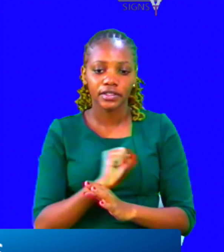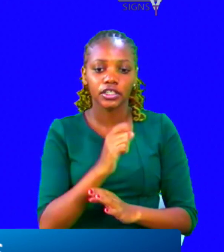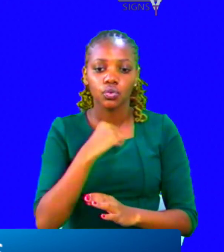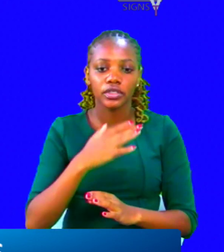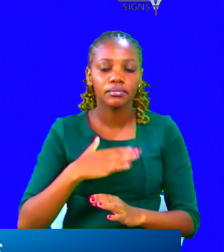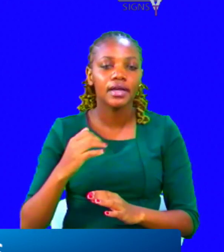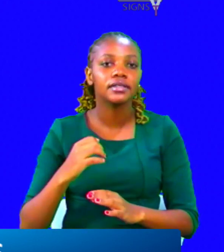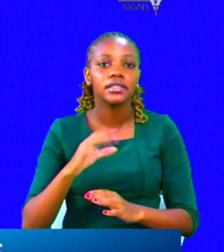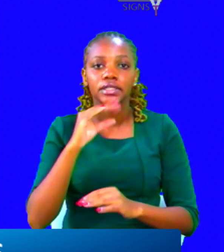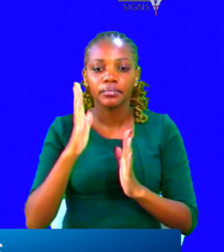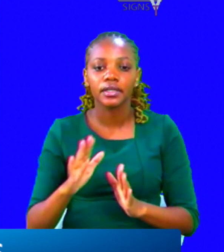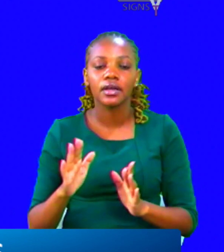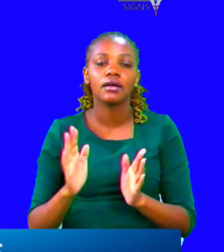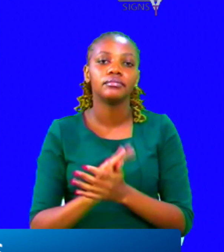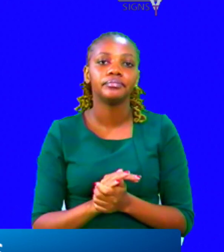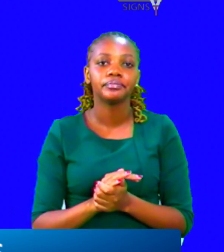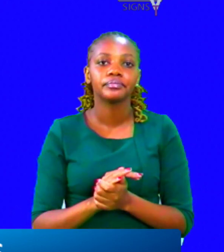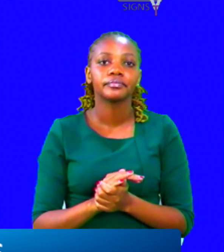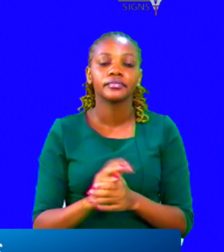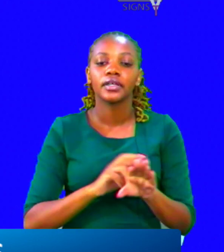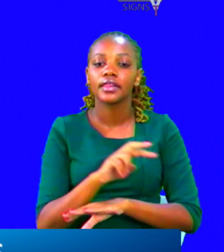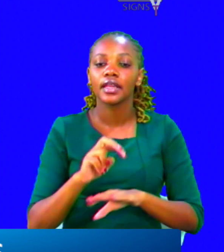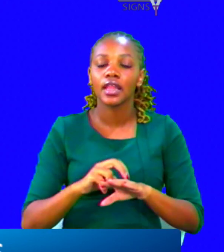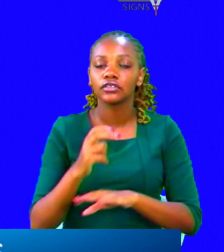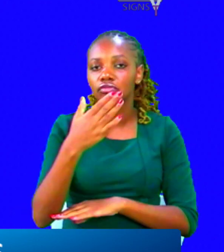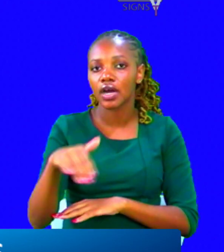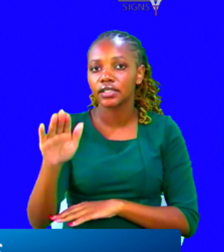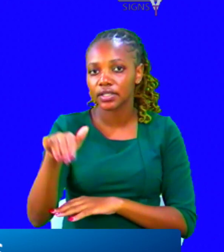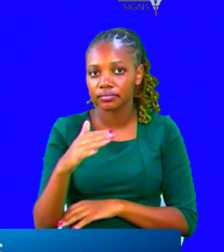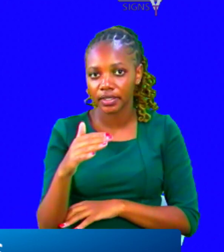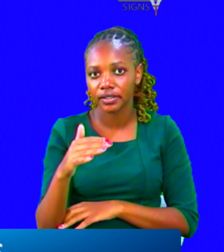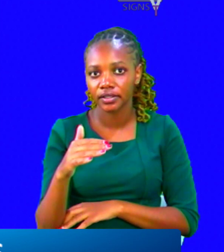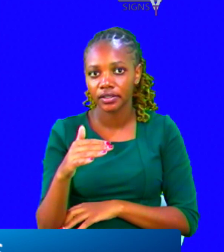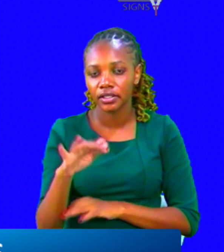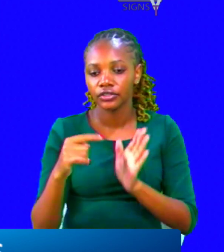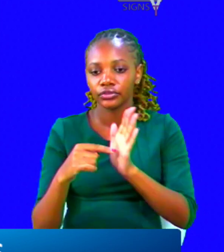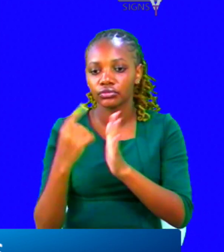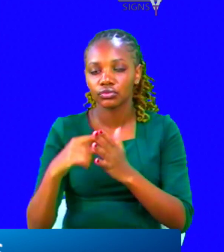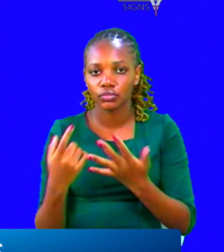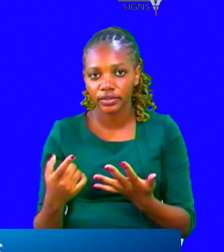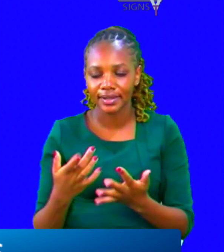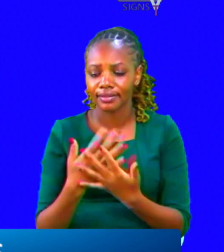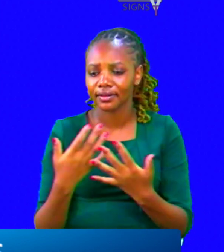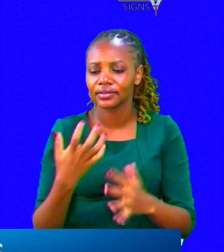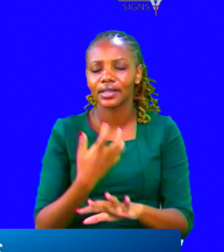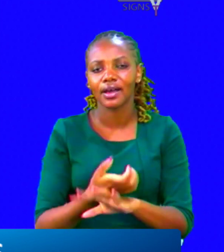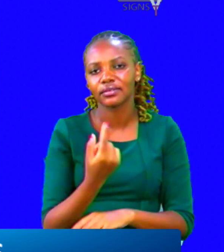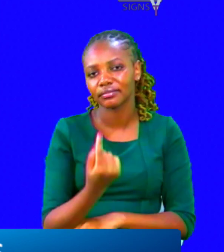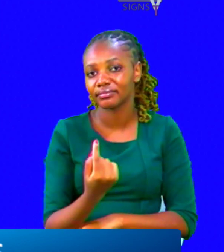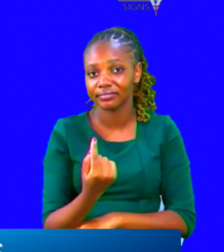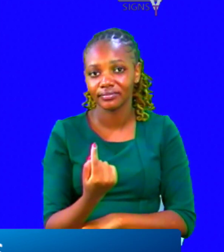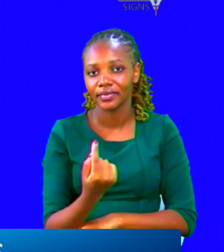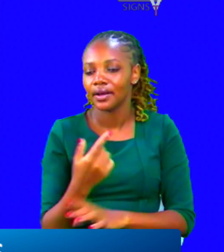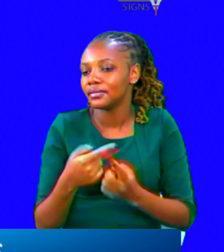of the Senate, who is my Speaker and my junior. The National Assembly claims that our application is res